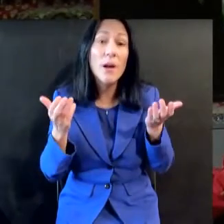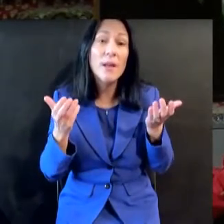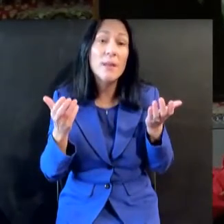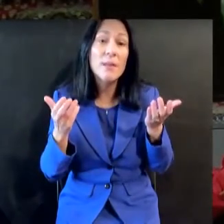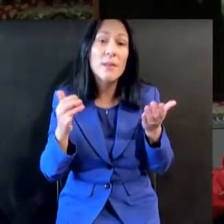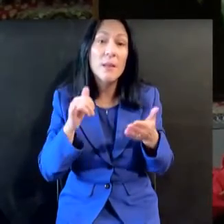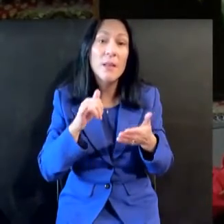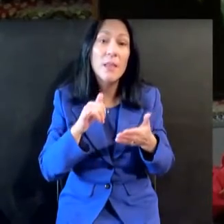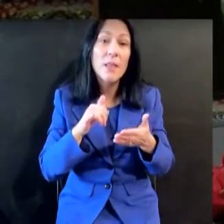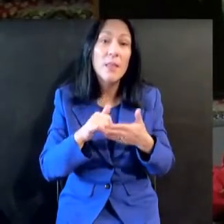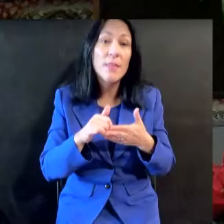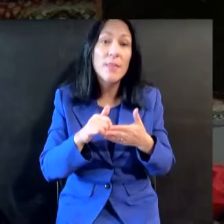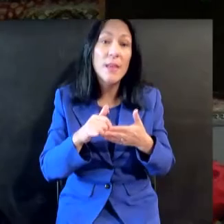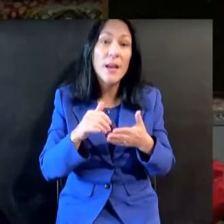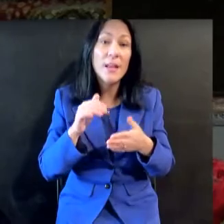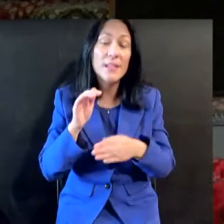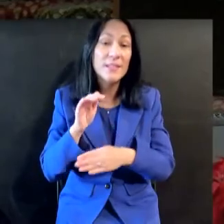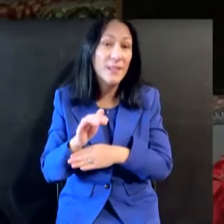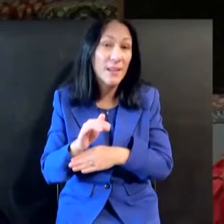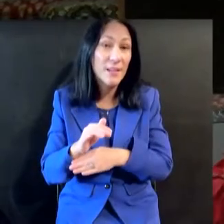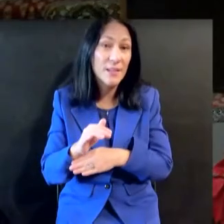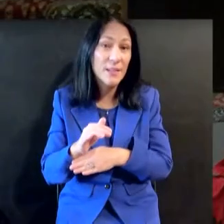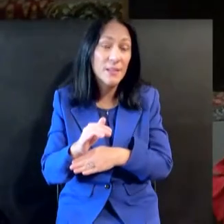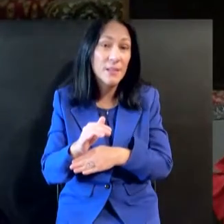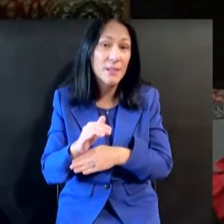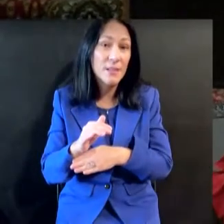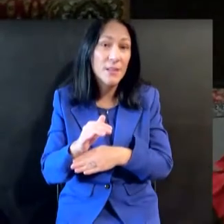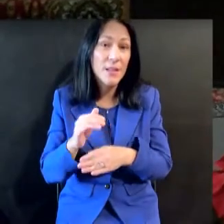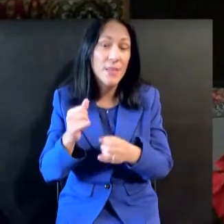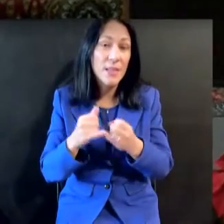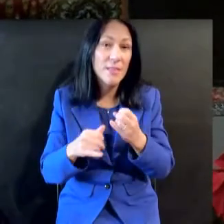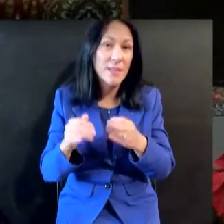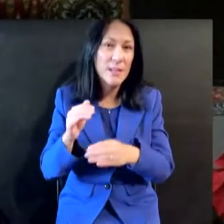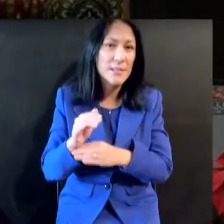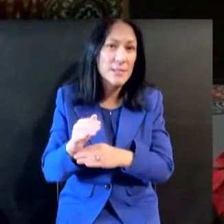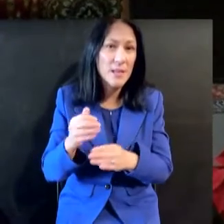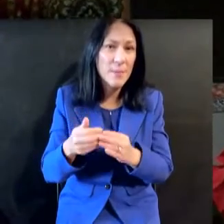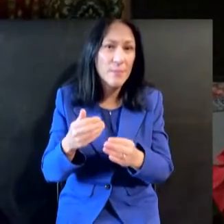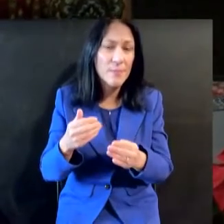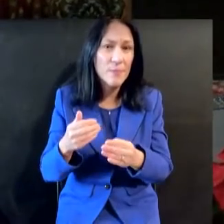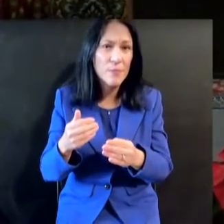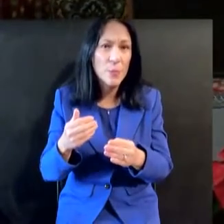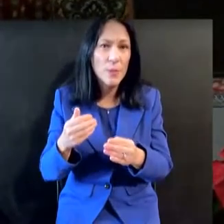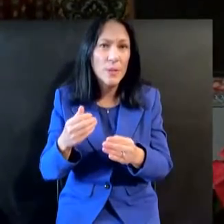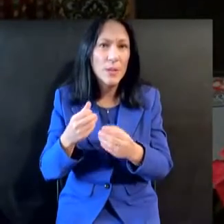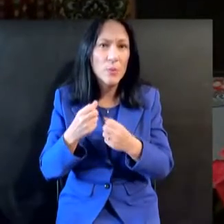that last night with his disciples, before he was given over, betrayed, abandoned,